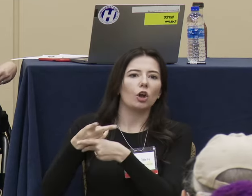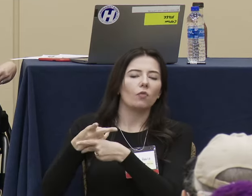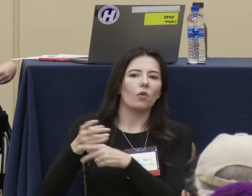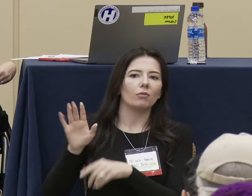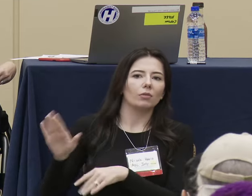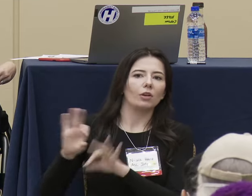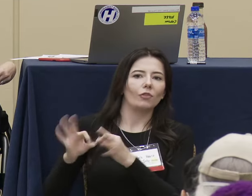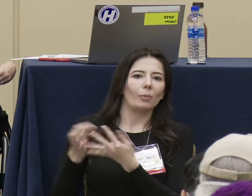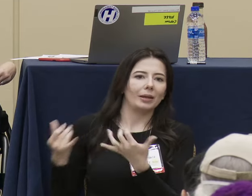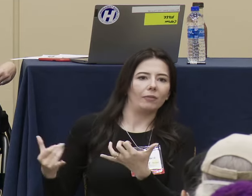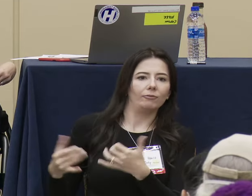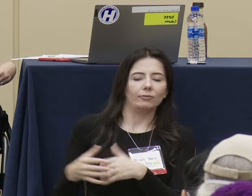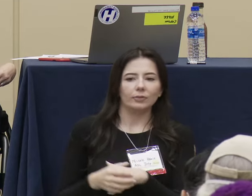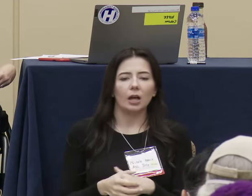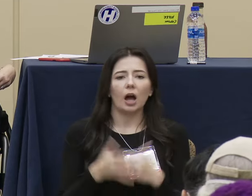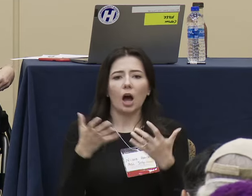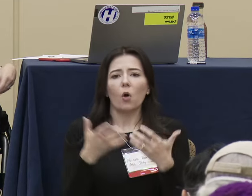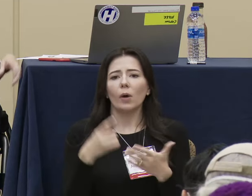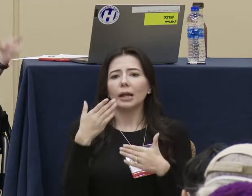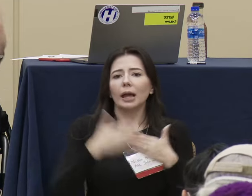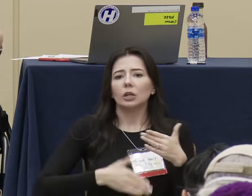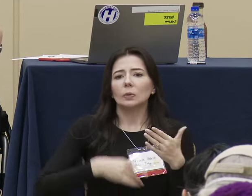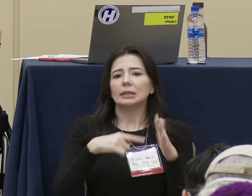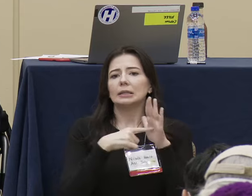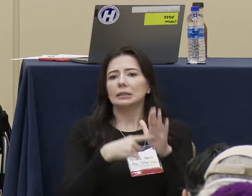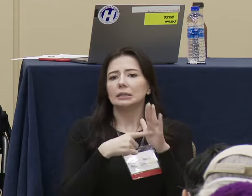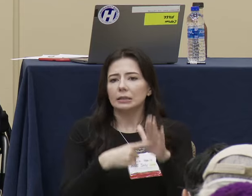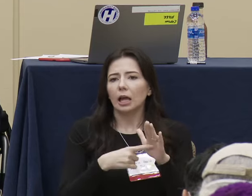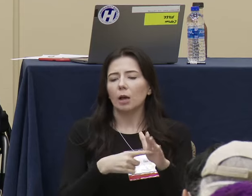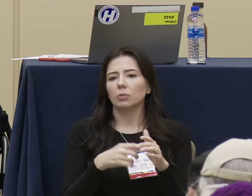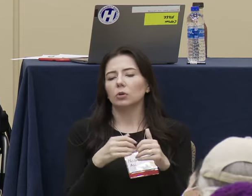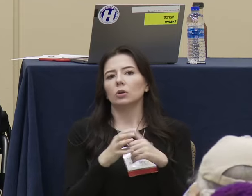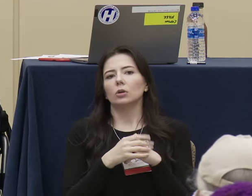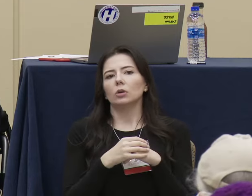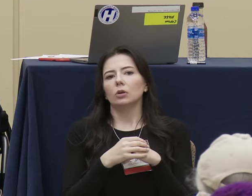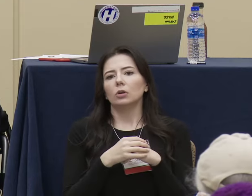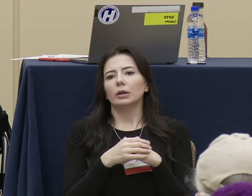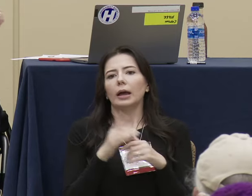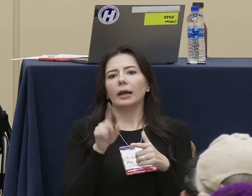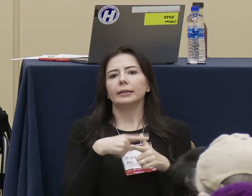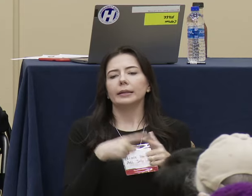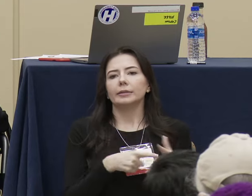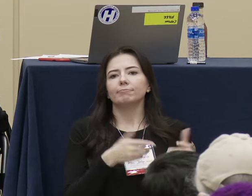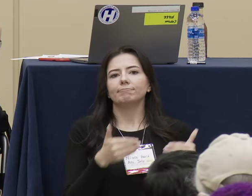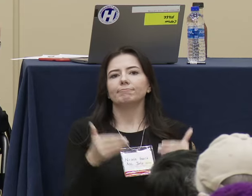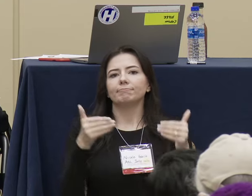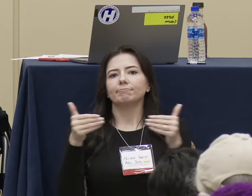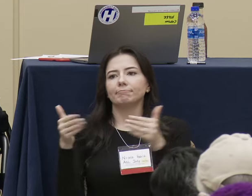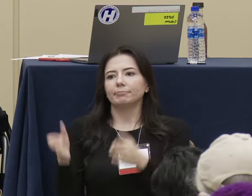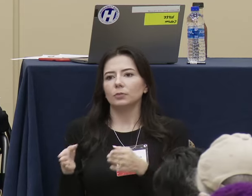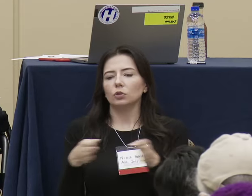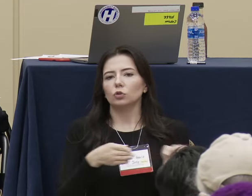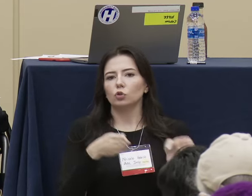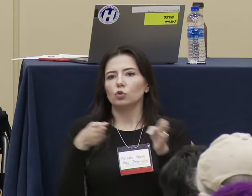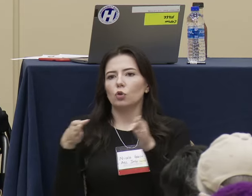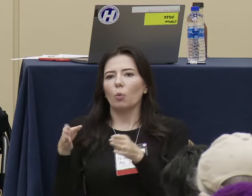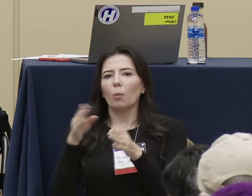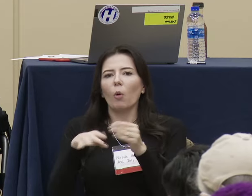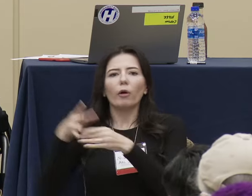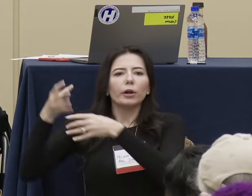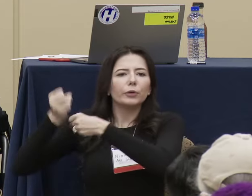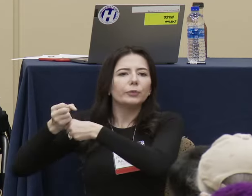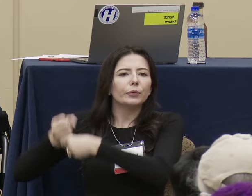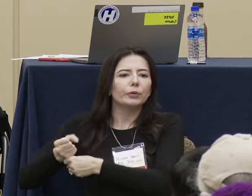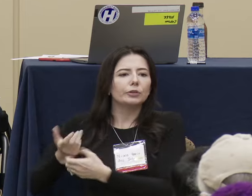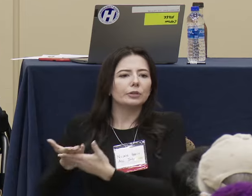But I wanted to end with an example and then move to another, and then move towards like more conclusionary